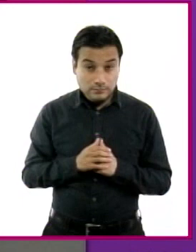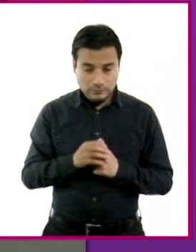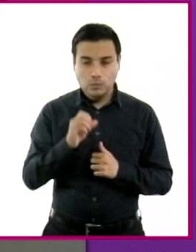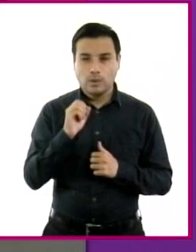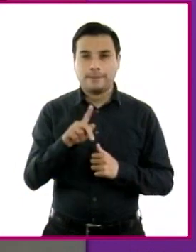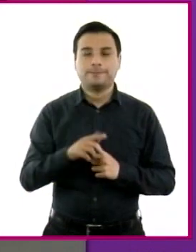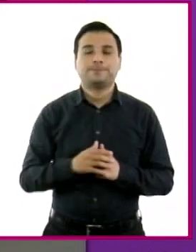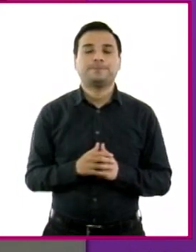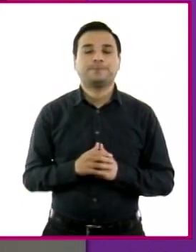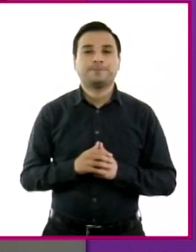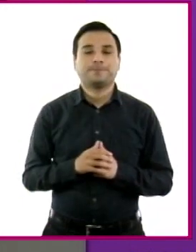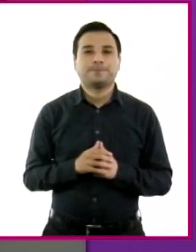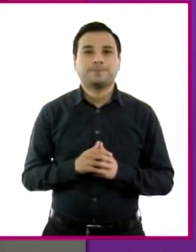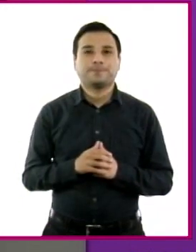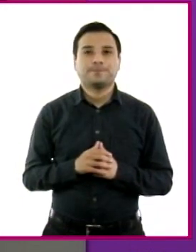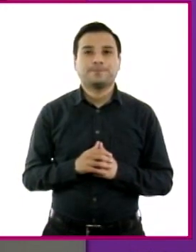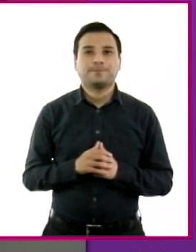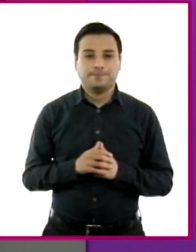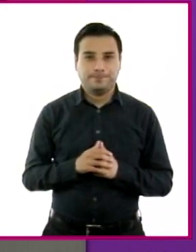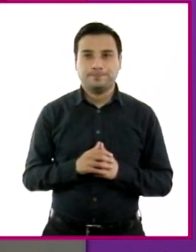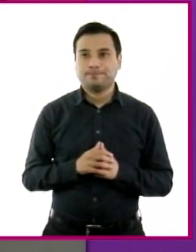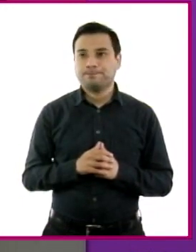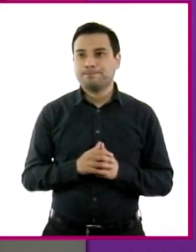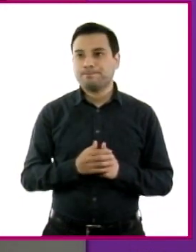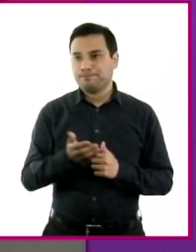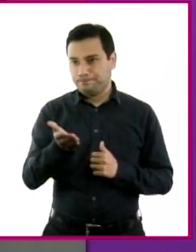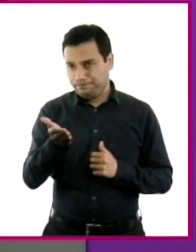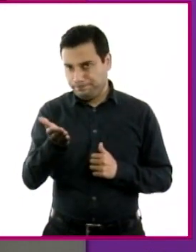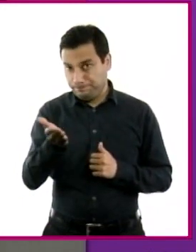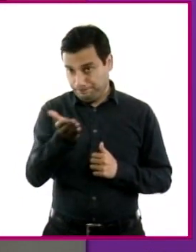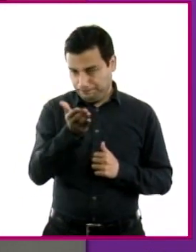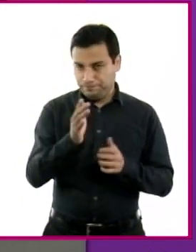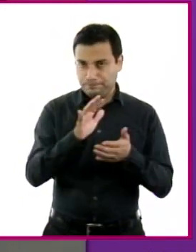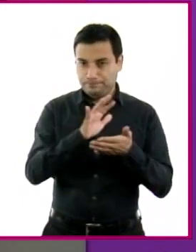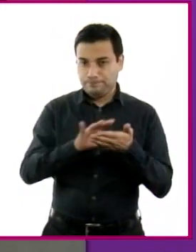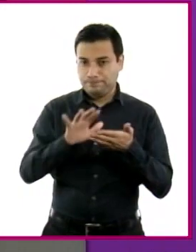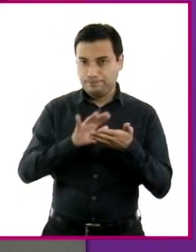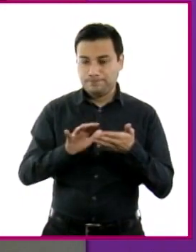Okay. Mr. Toot, go ahead, please.